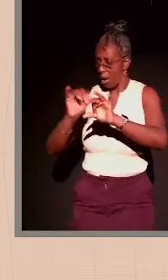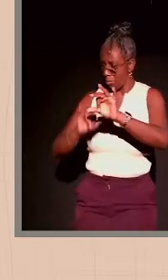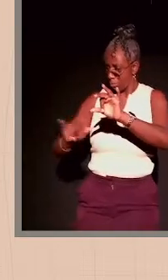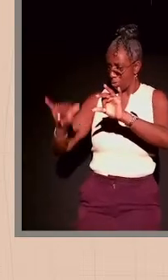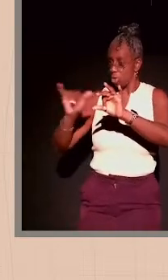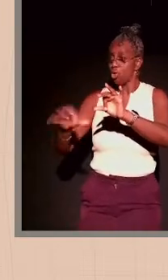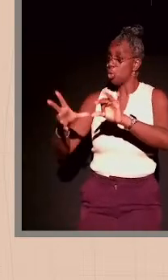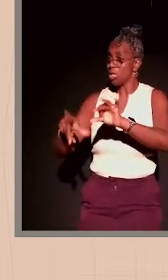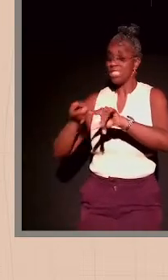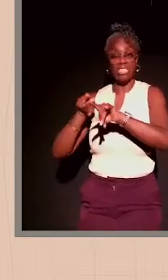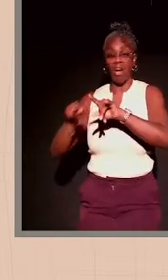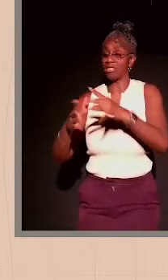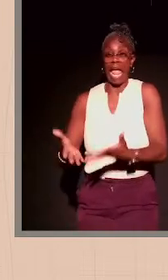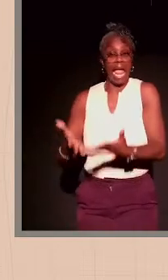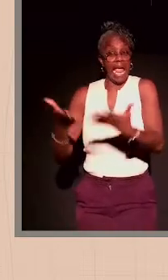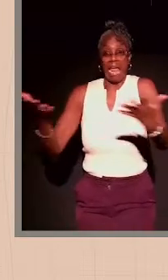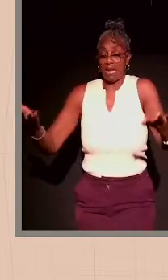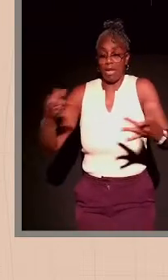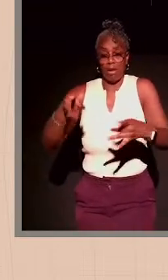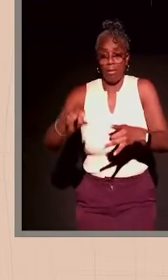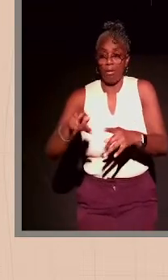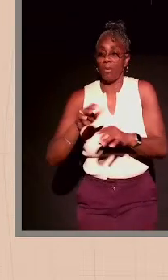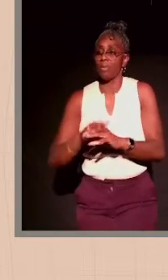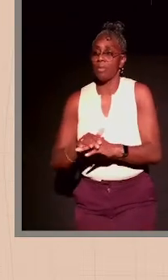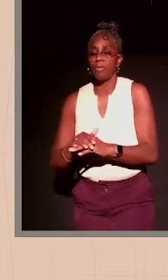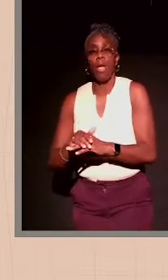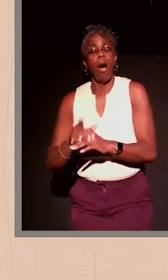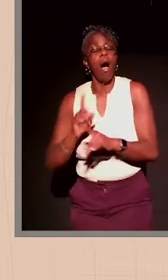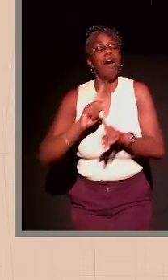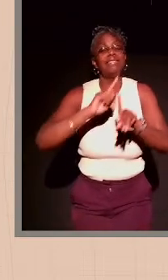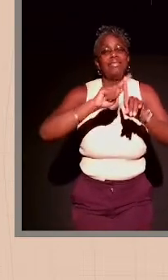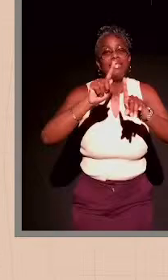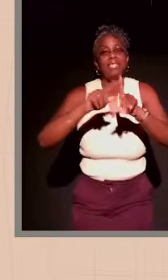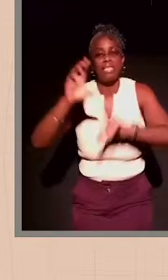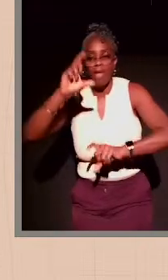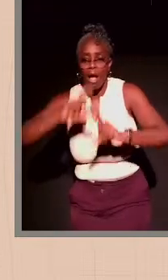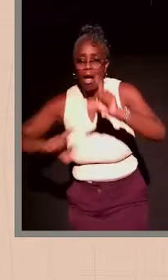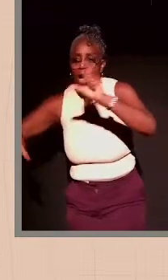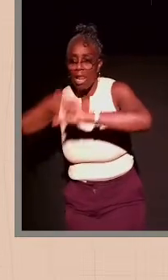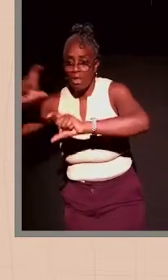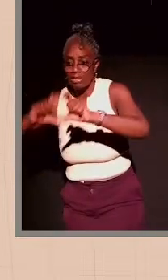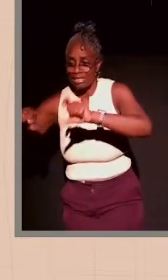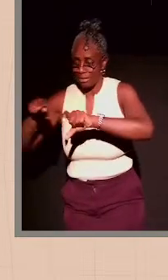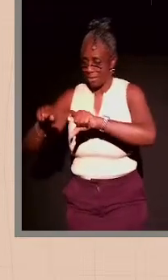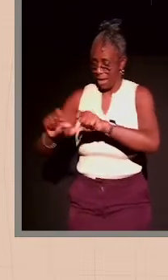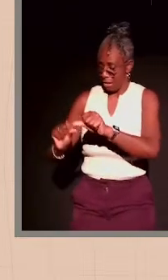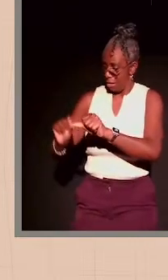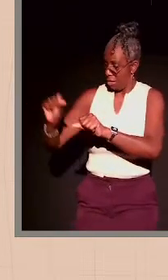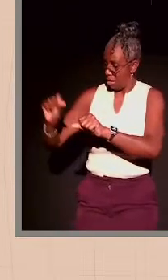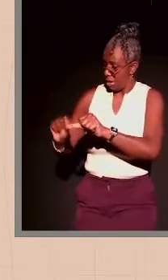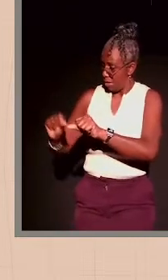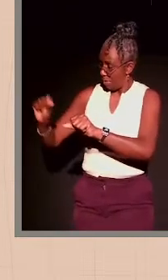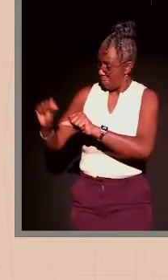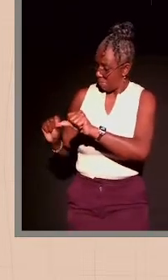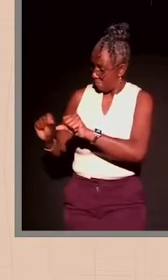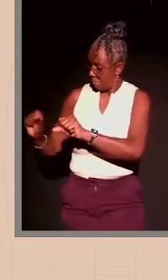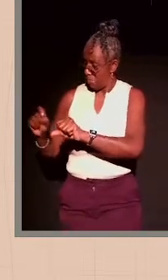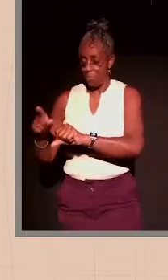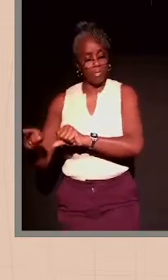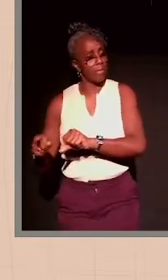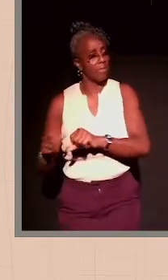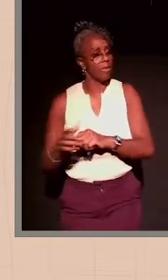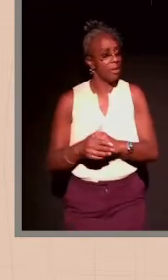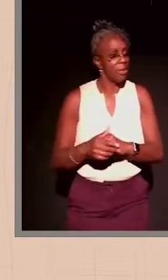wish, and they can choose specific colors for those active buttons. I've modified this launch